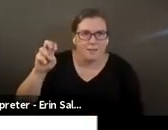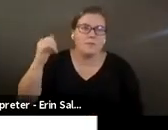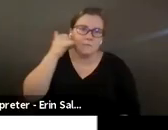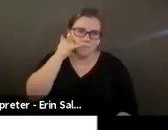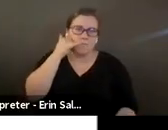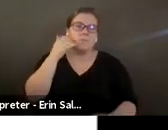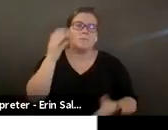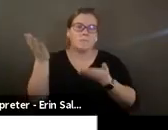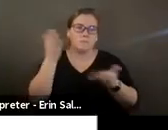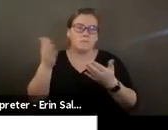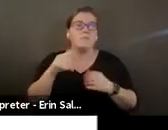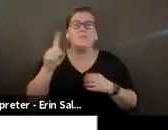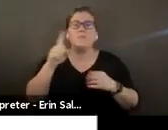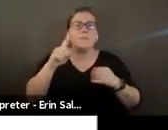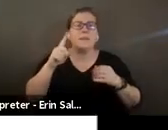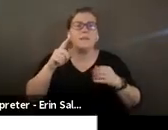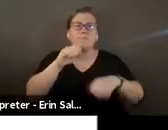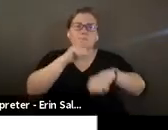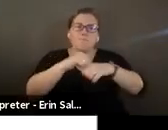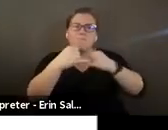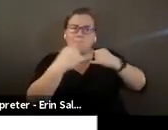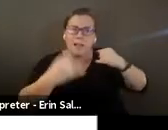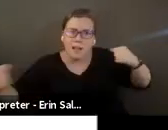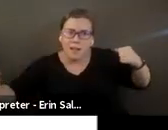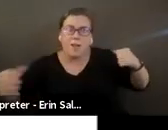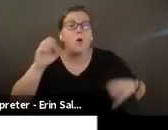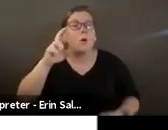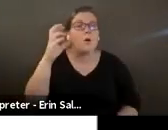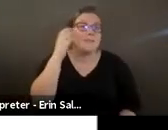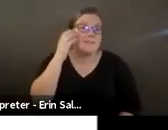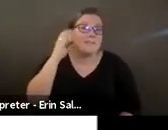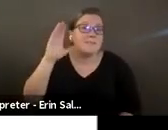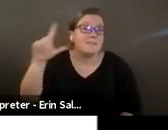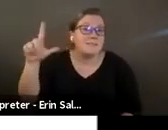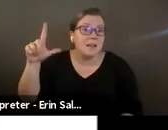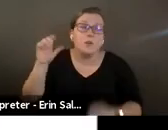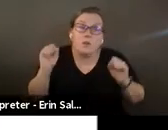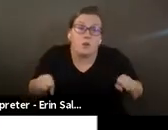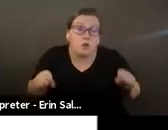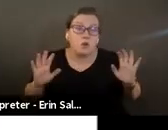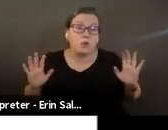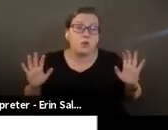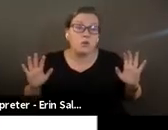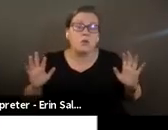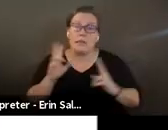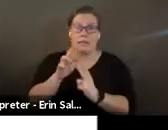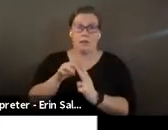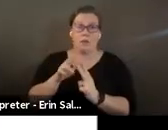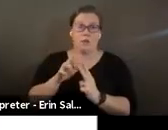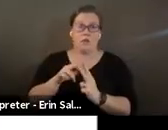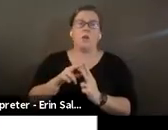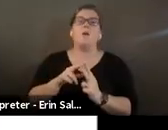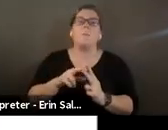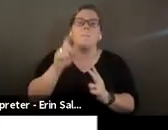be landline service or cell phone service, but we are going to have a copy of